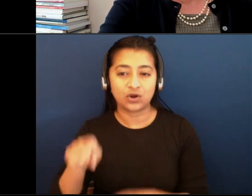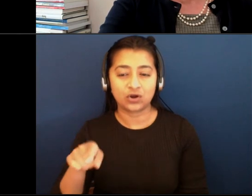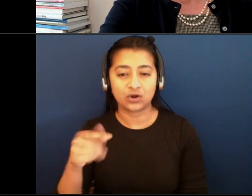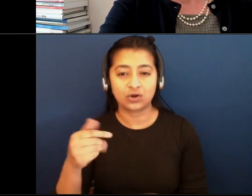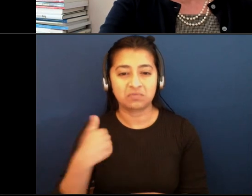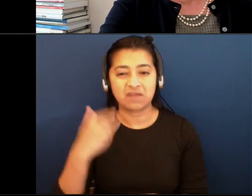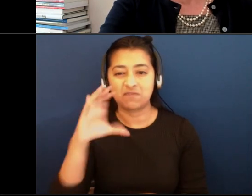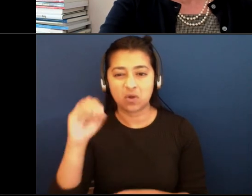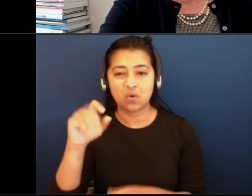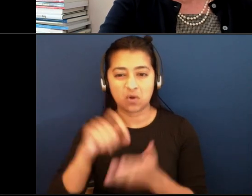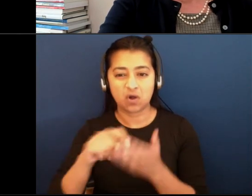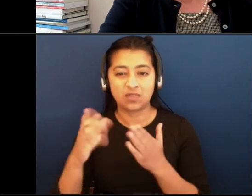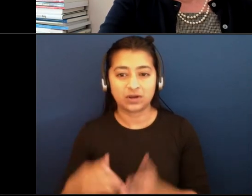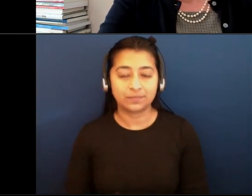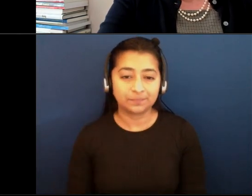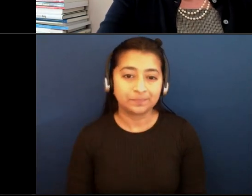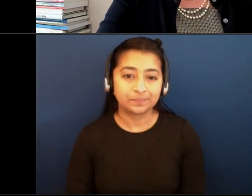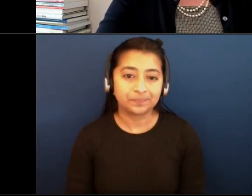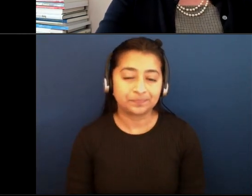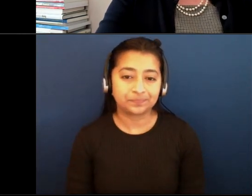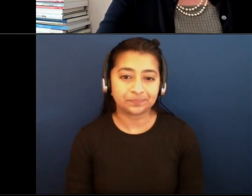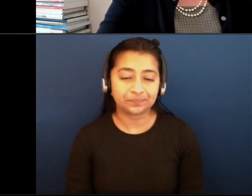co-authors. So